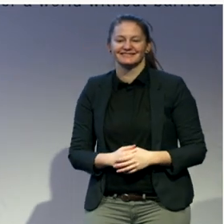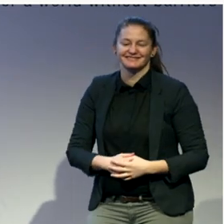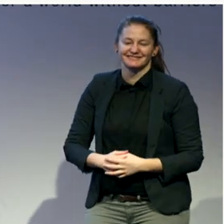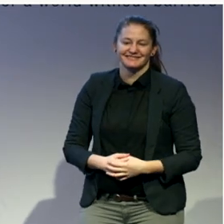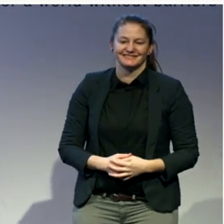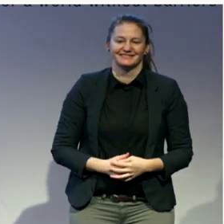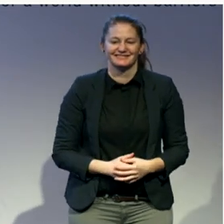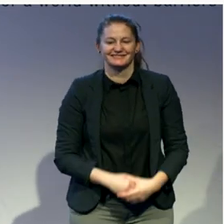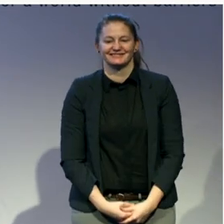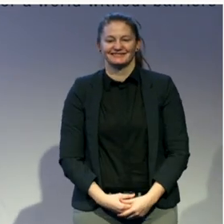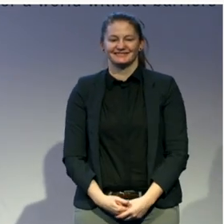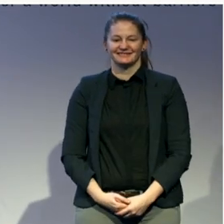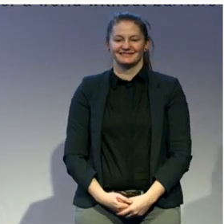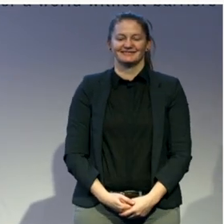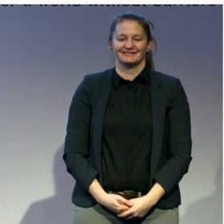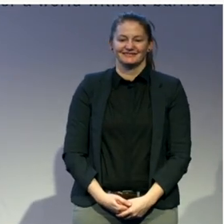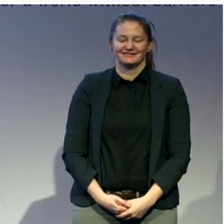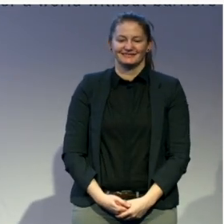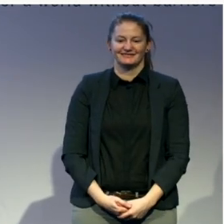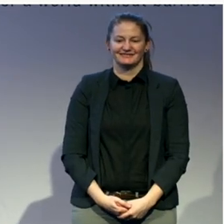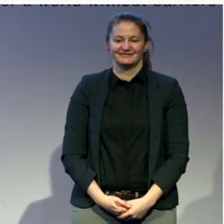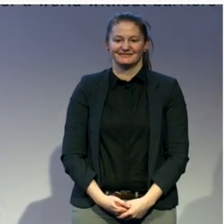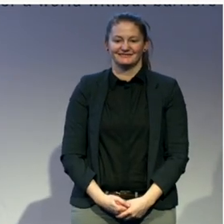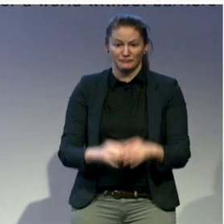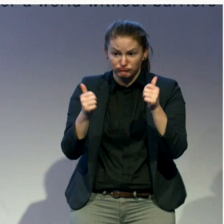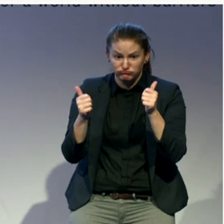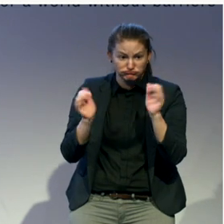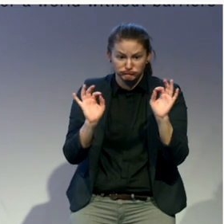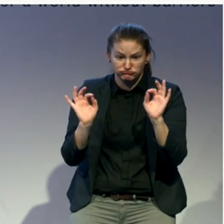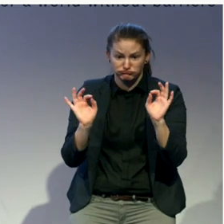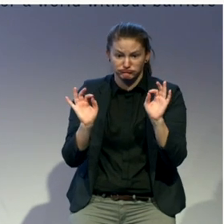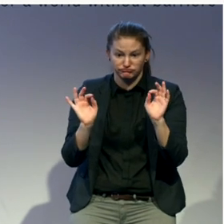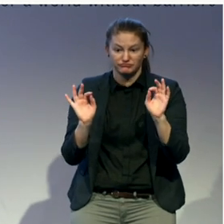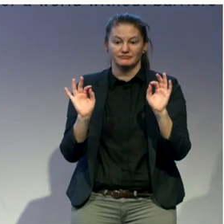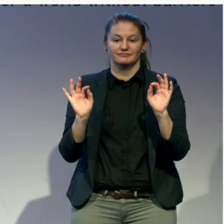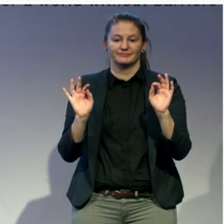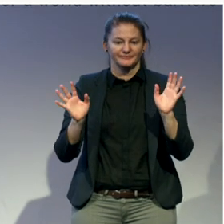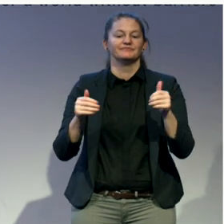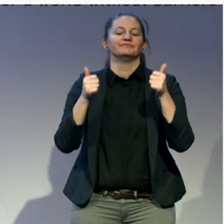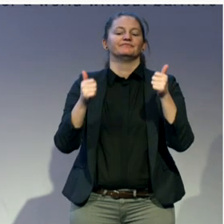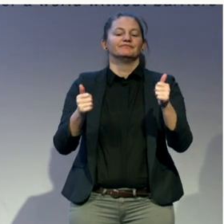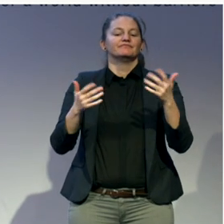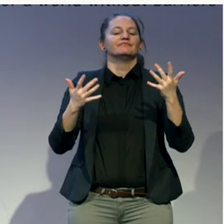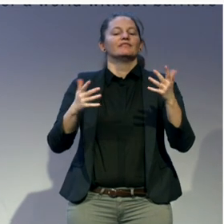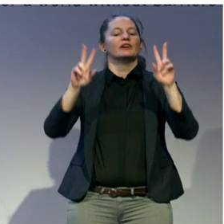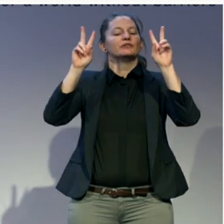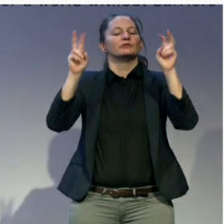So, can you see? Right? Okay. Leadership program in